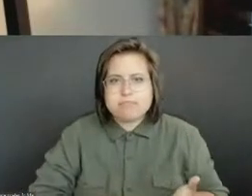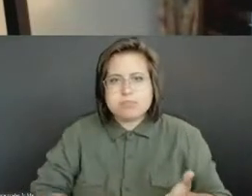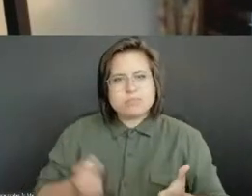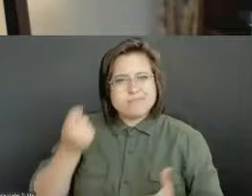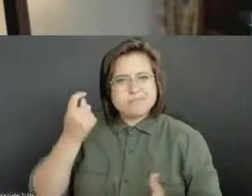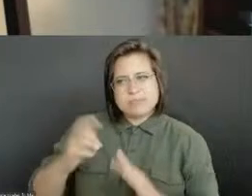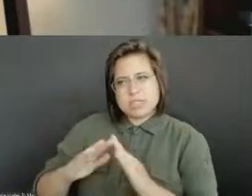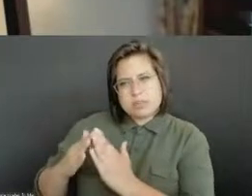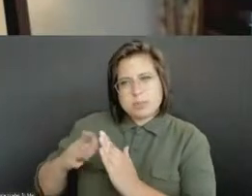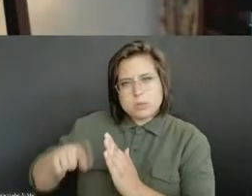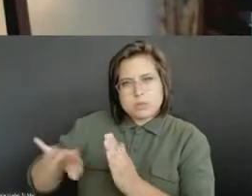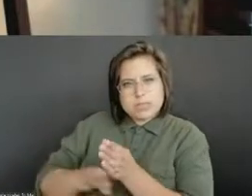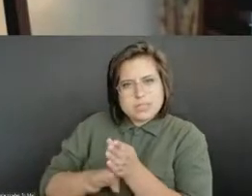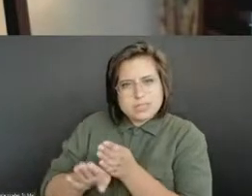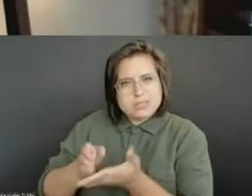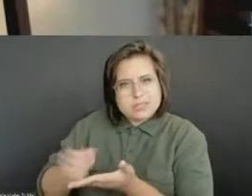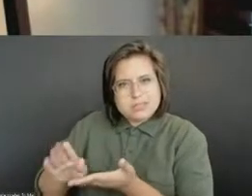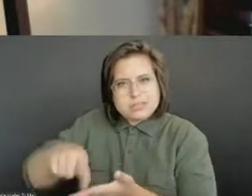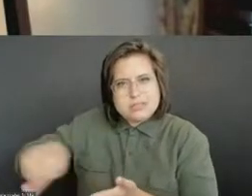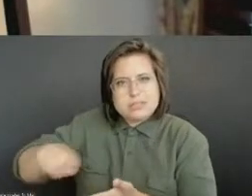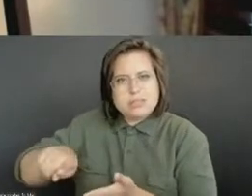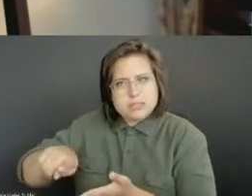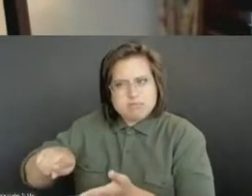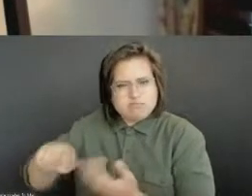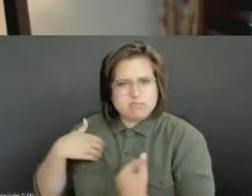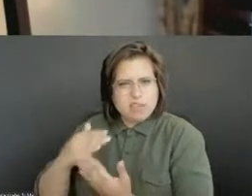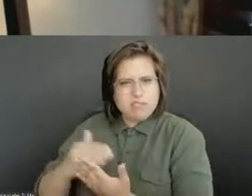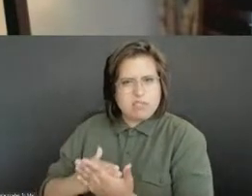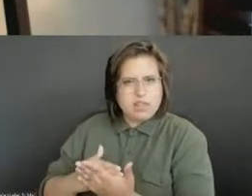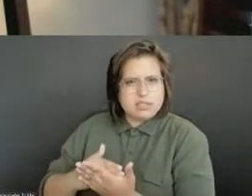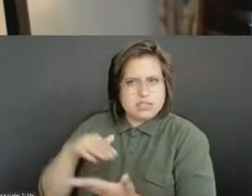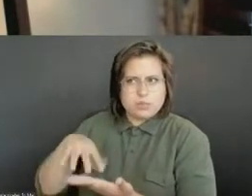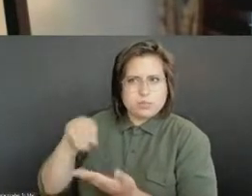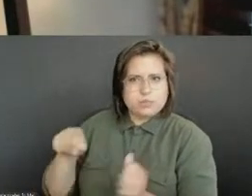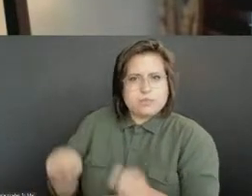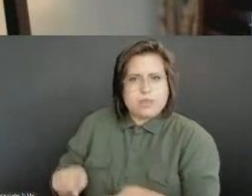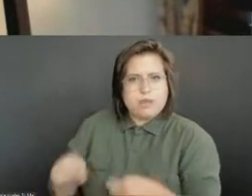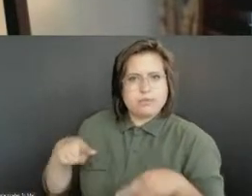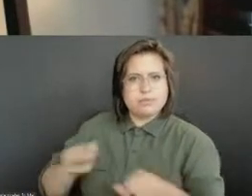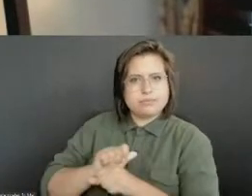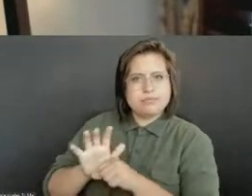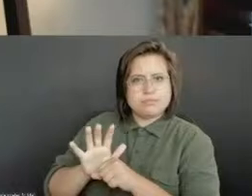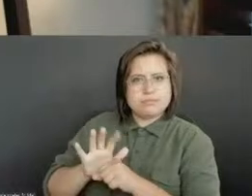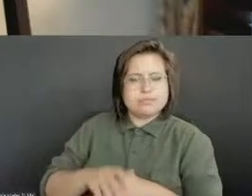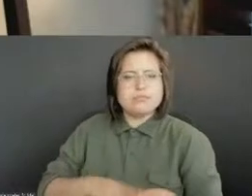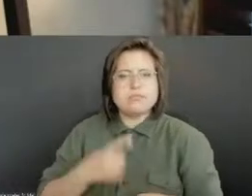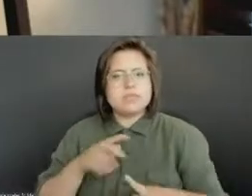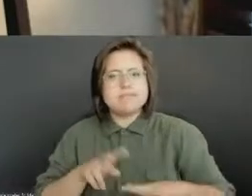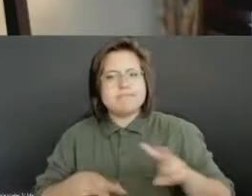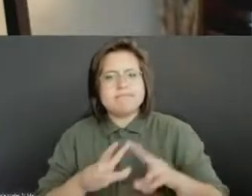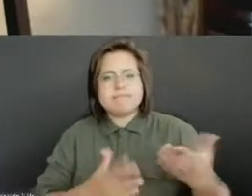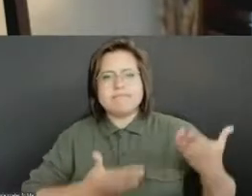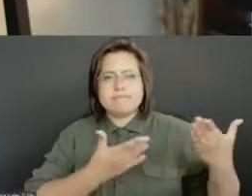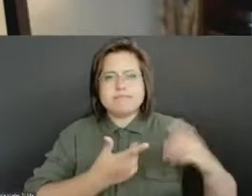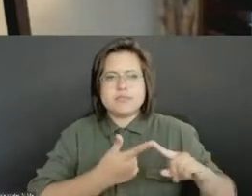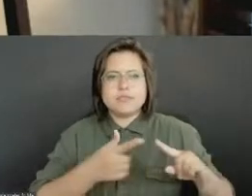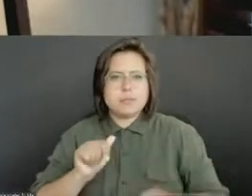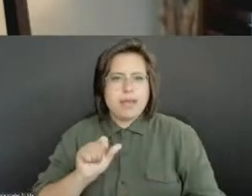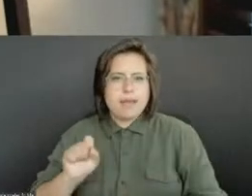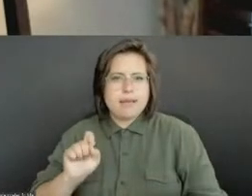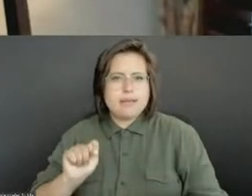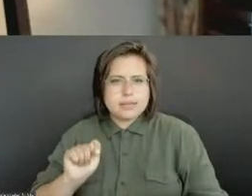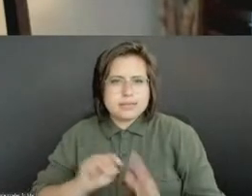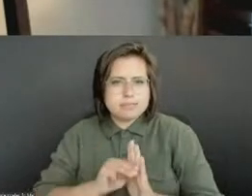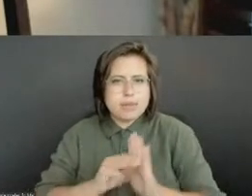and minoritized, that there are some lessons learned in this pandemic. And looking at the recommendations from an asset model as opposed